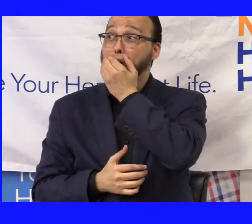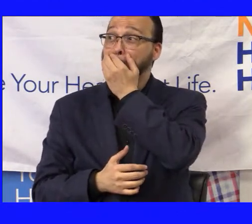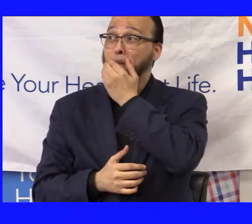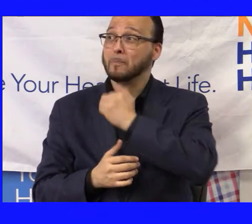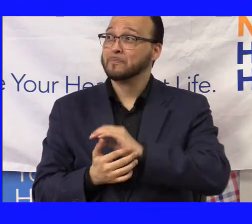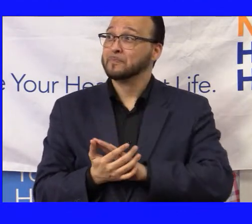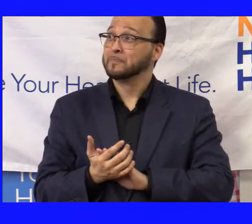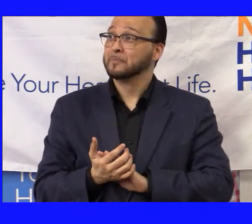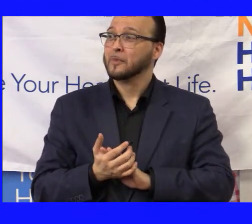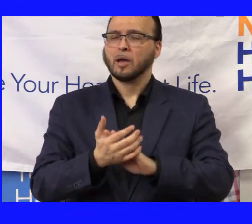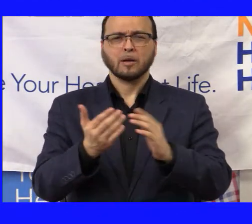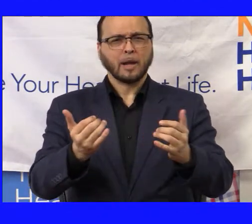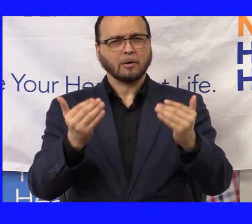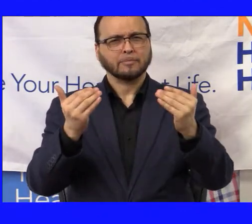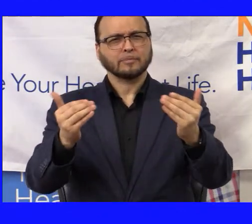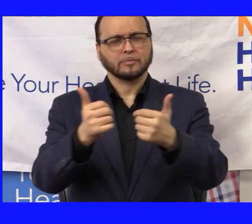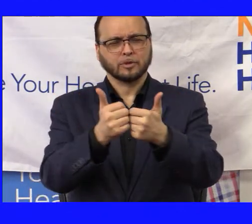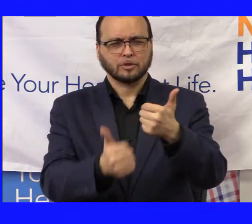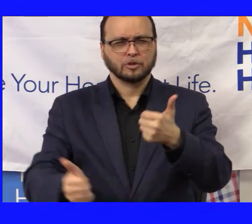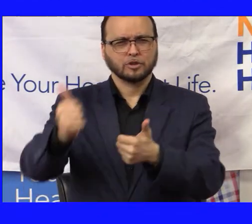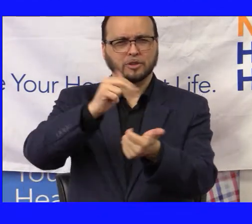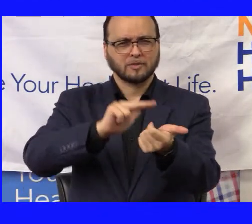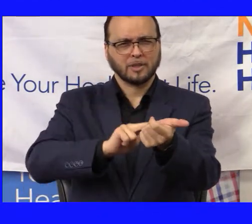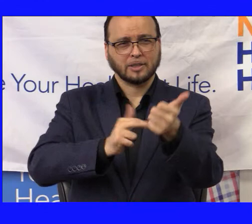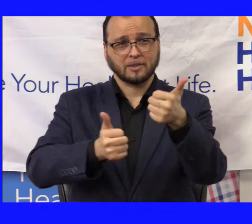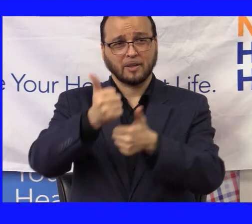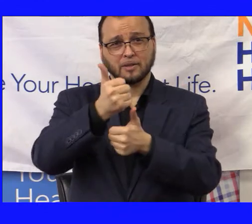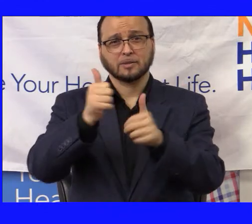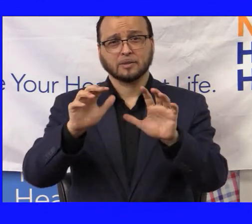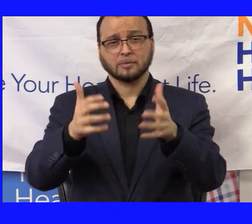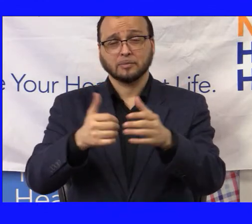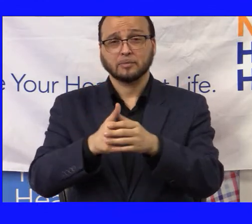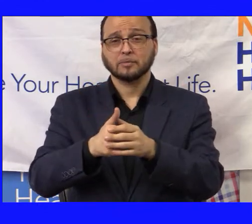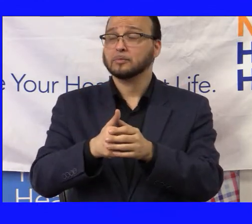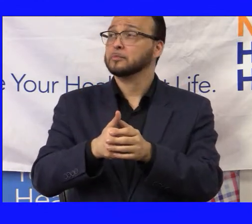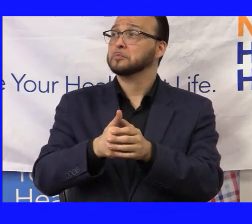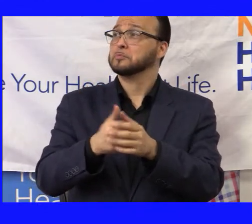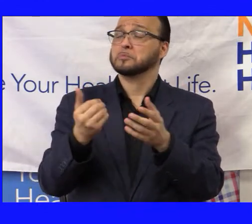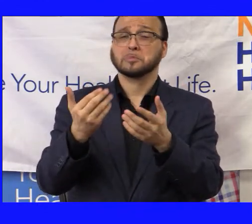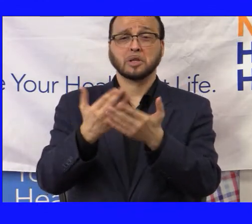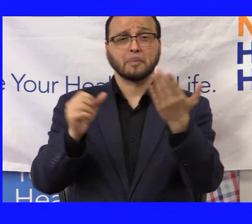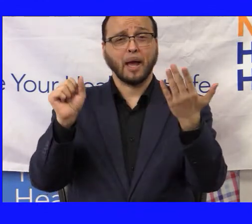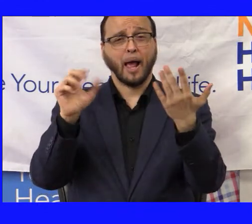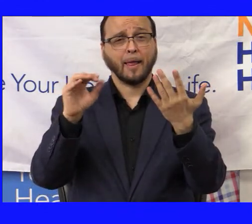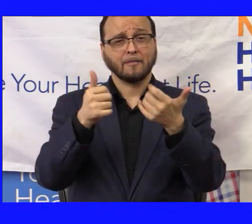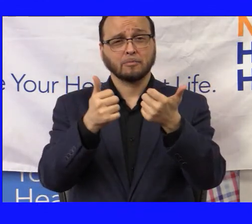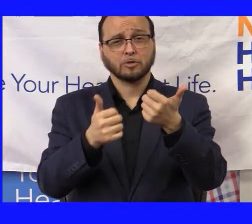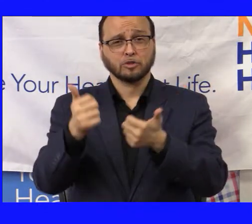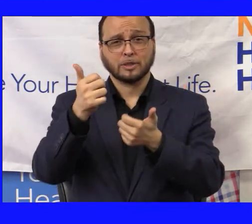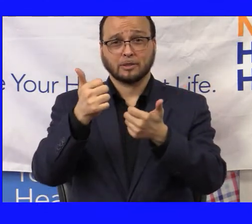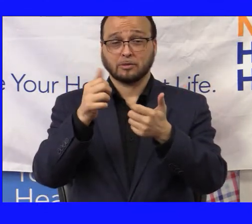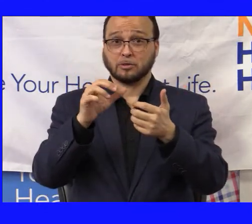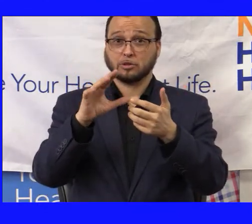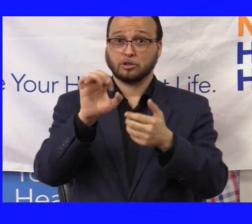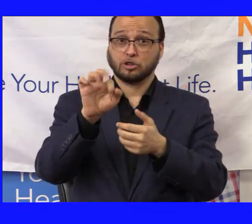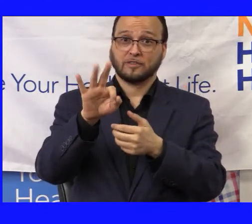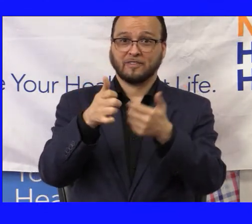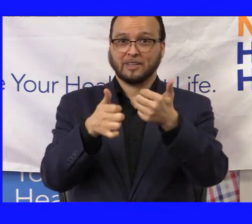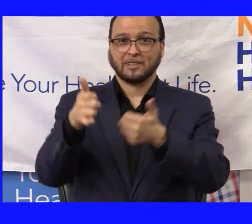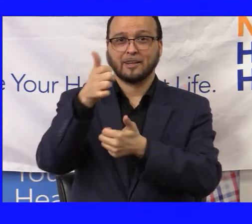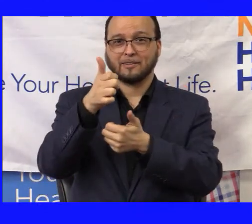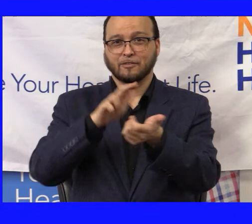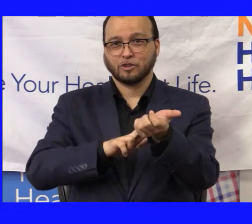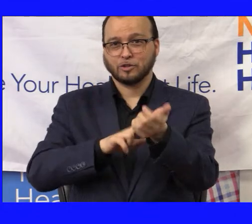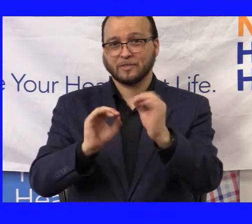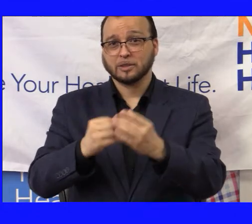Chief Nurse Executive Report, Dr. Sineas. You can give some highlights, that would be great. Thank you. Good morning.